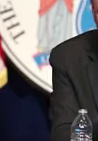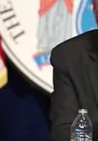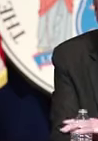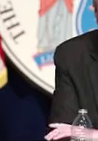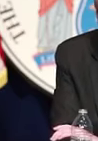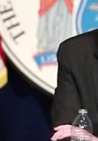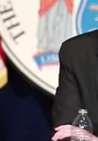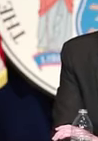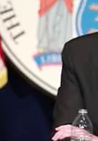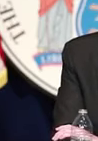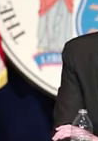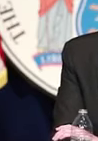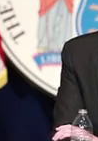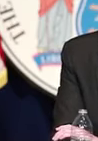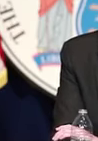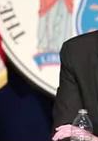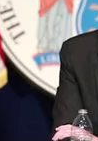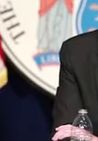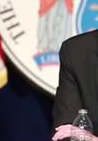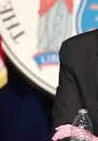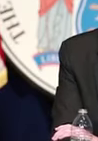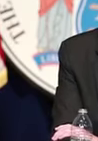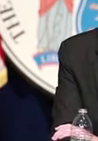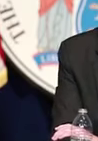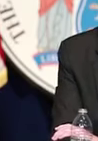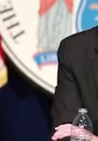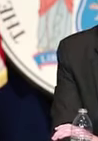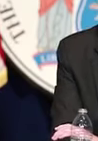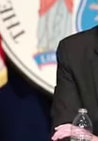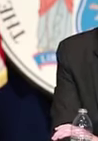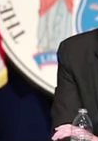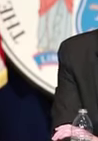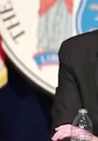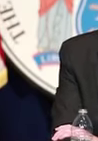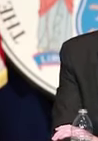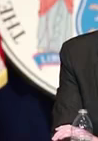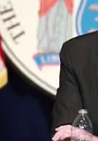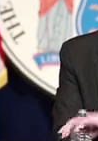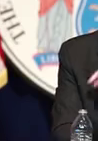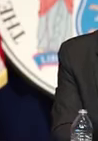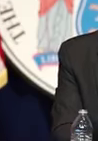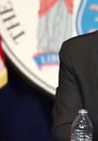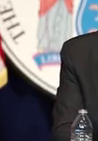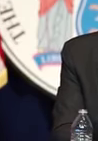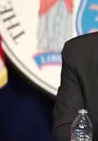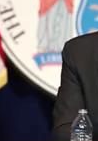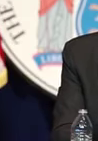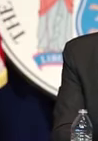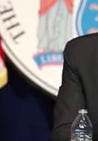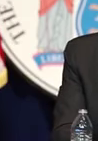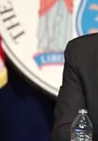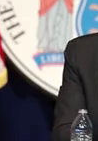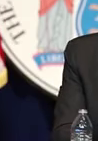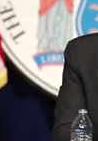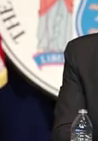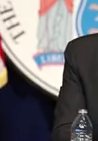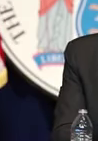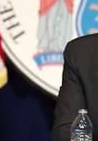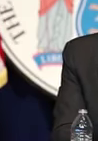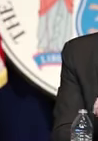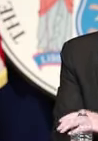and male, I might add, to choose a path in public service and to run for elective office. But she was much